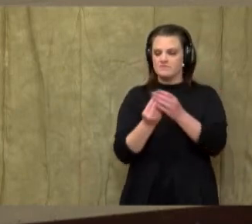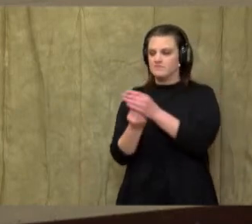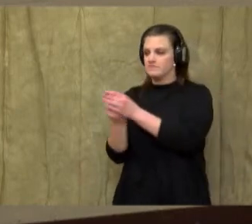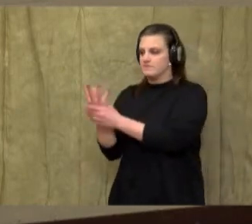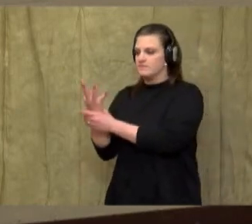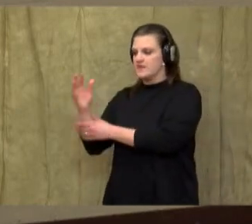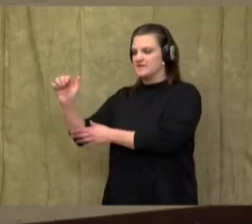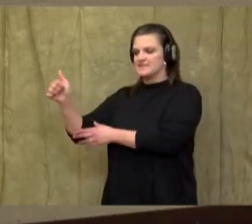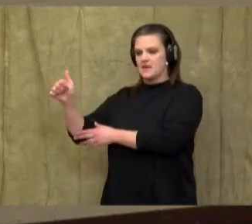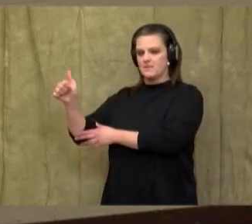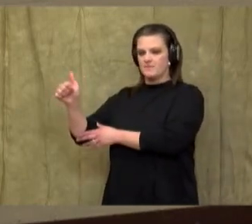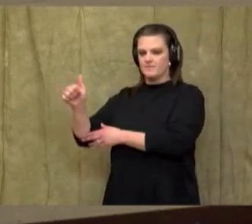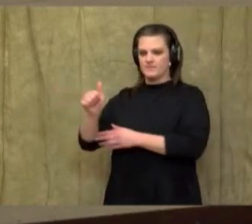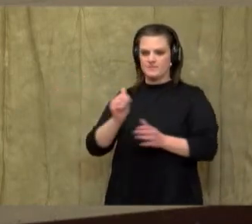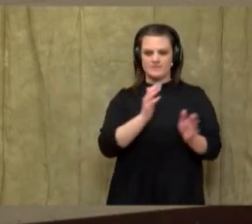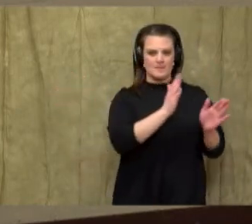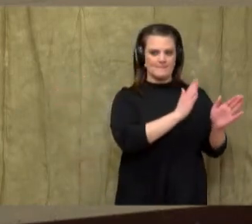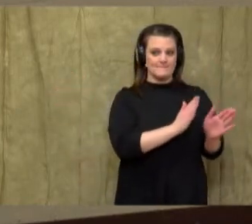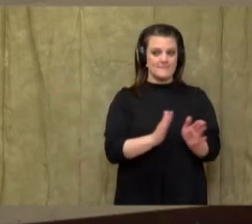Are you seeing a pattern?